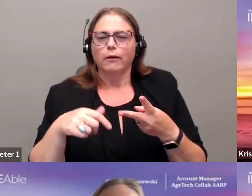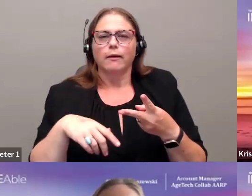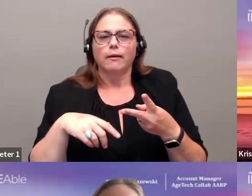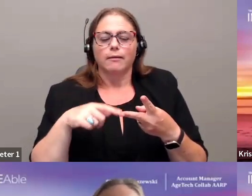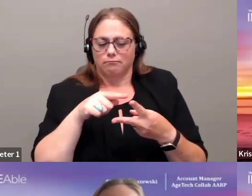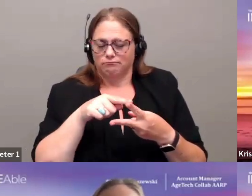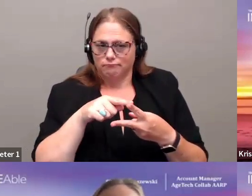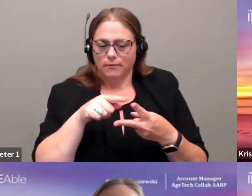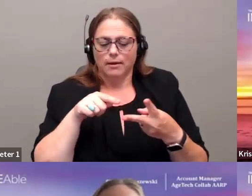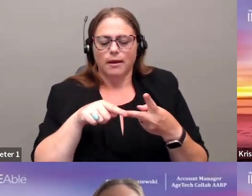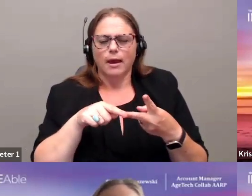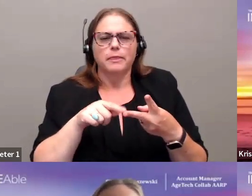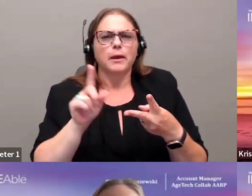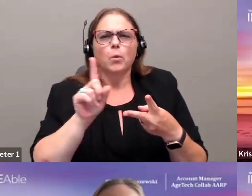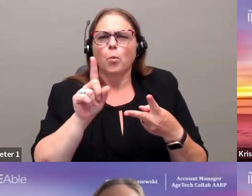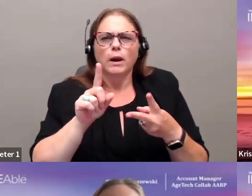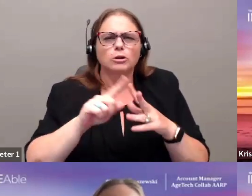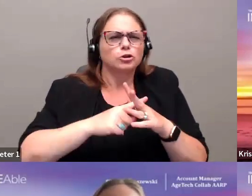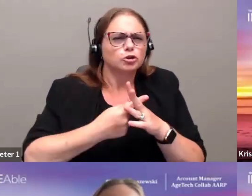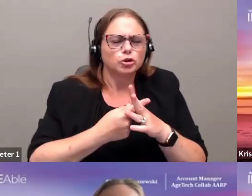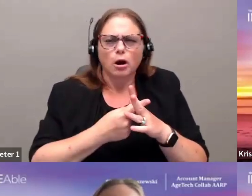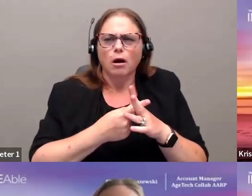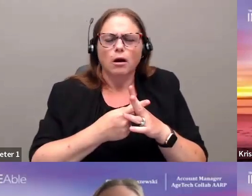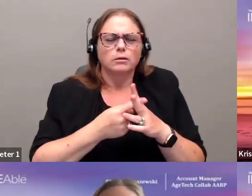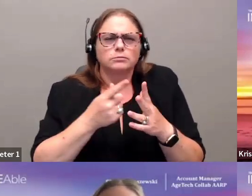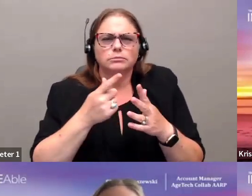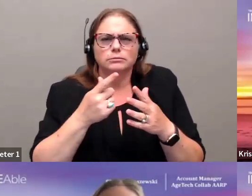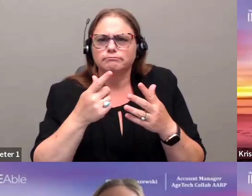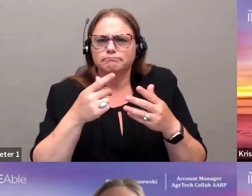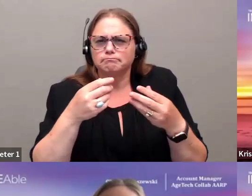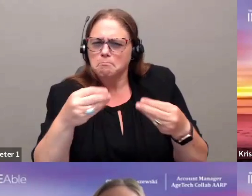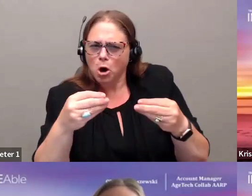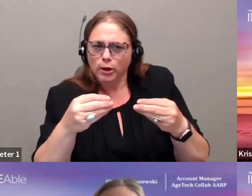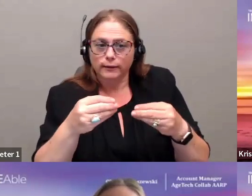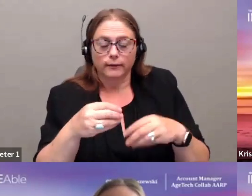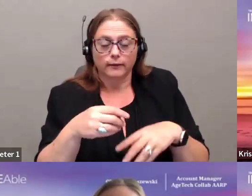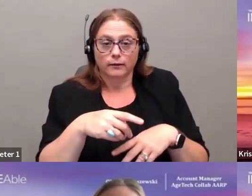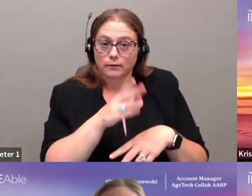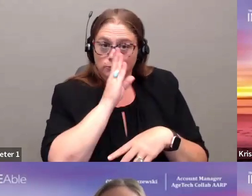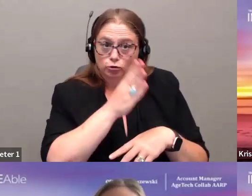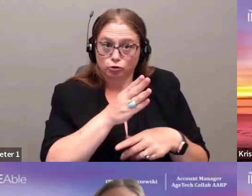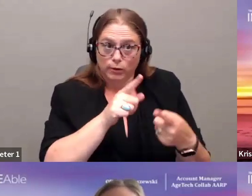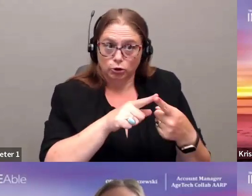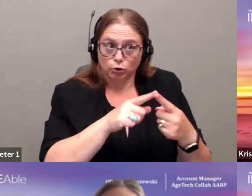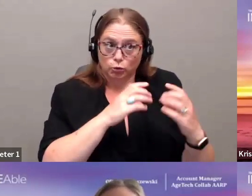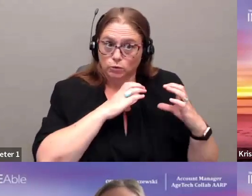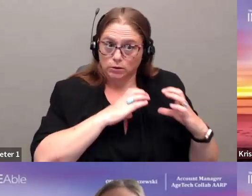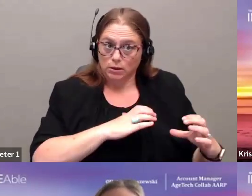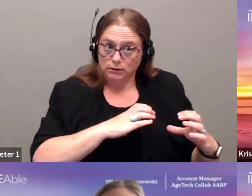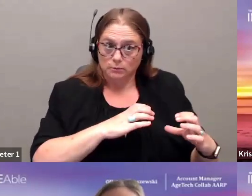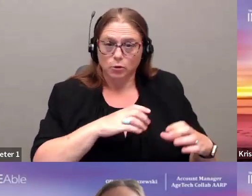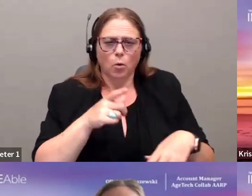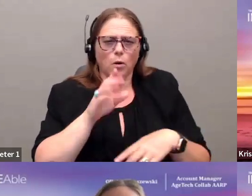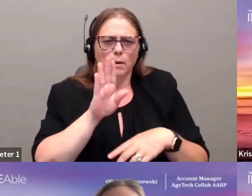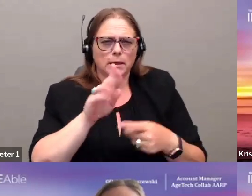initial go-to-market opportunity is? It direct to consumer, or are there B2B channels that are early opportunities?